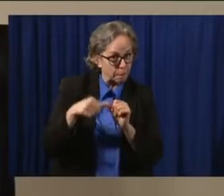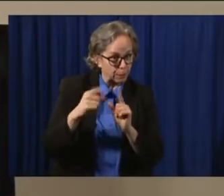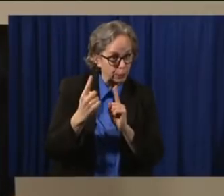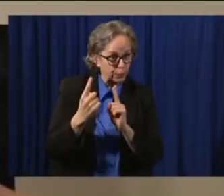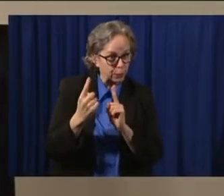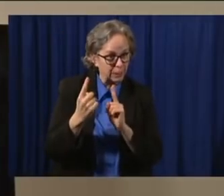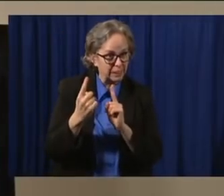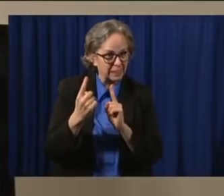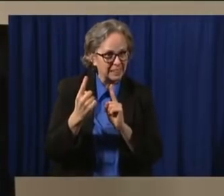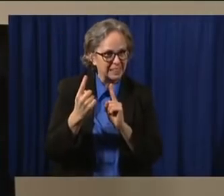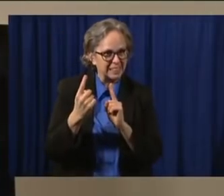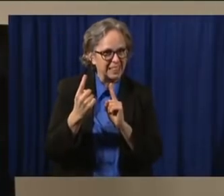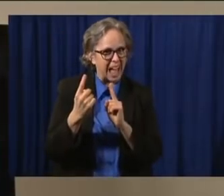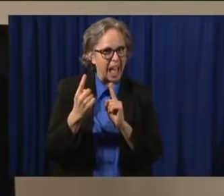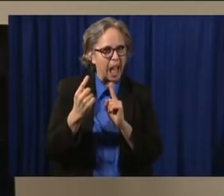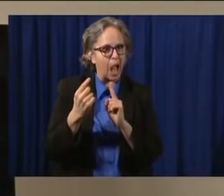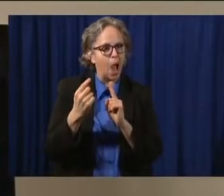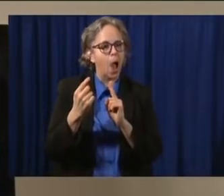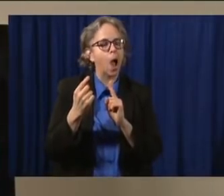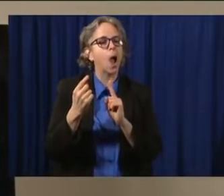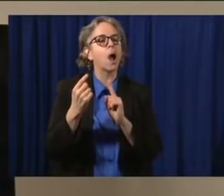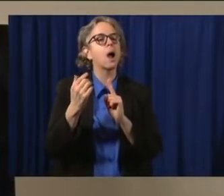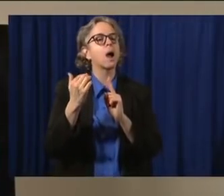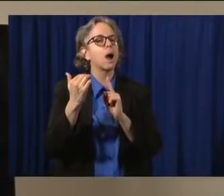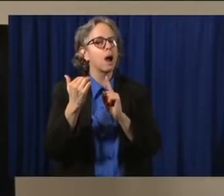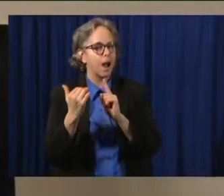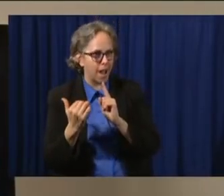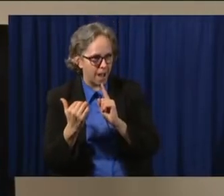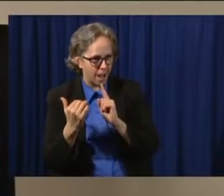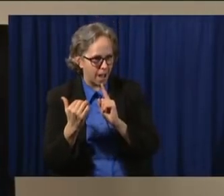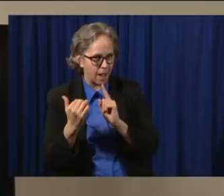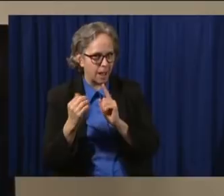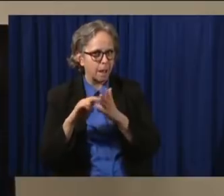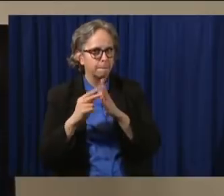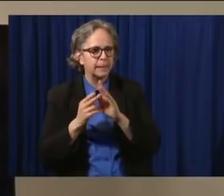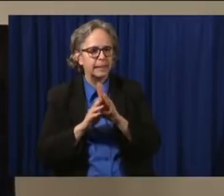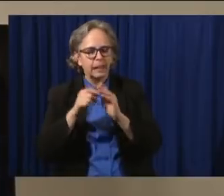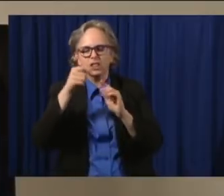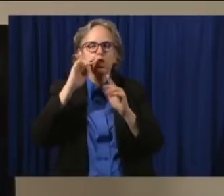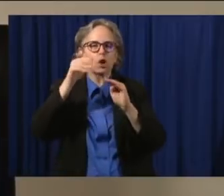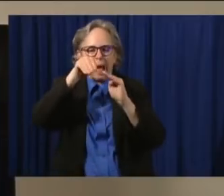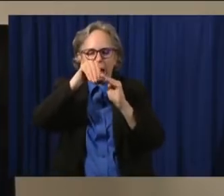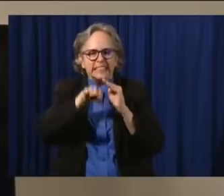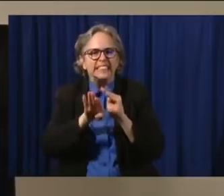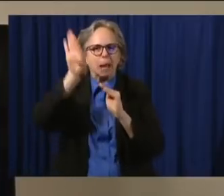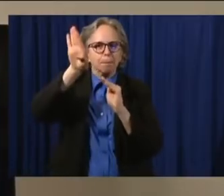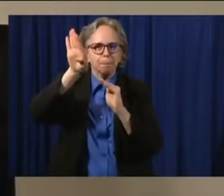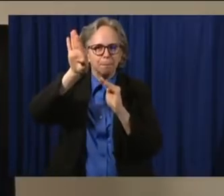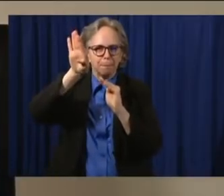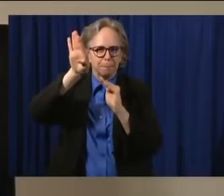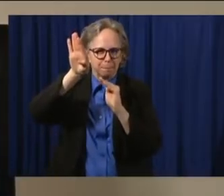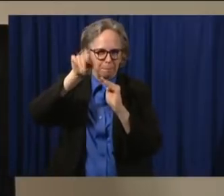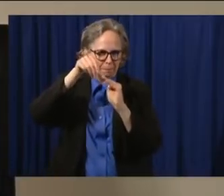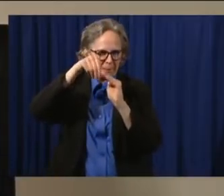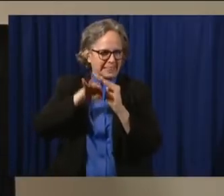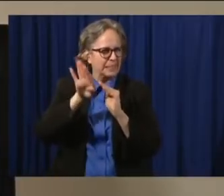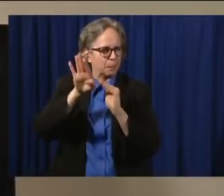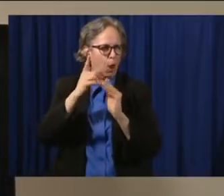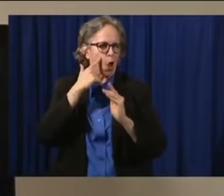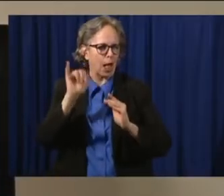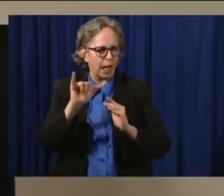do see a very slight uptick. This is something we'll be watching closely. As we've said in the